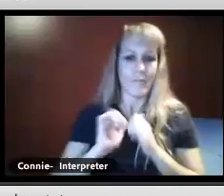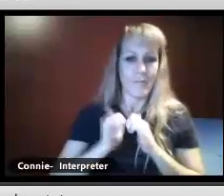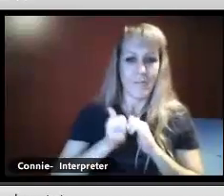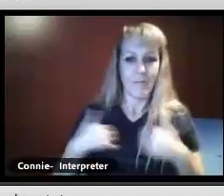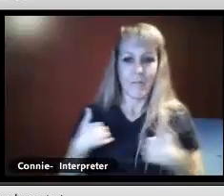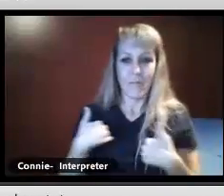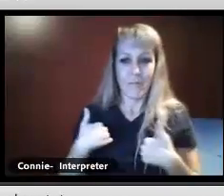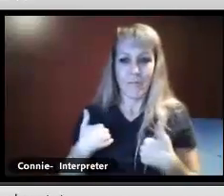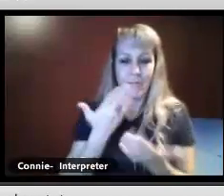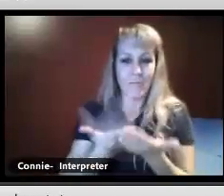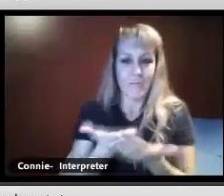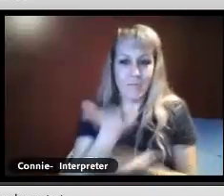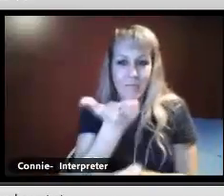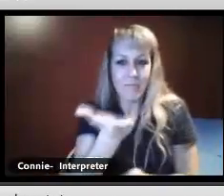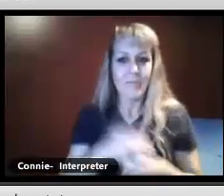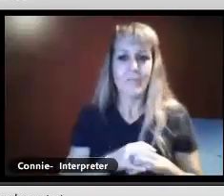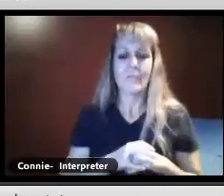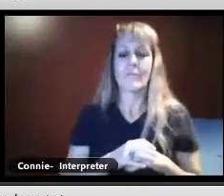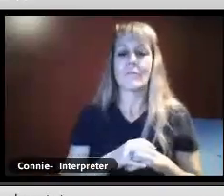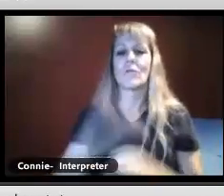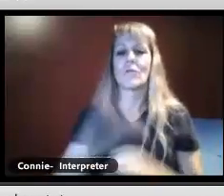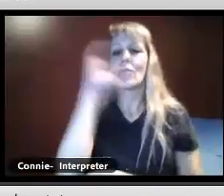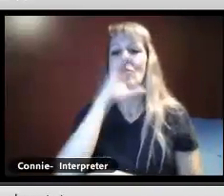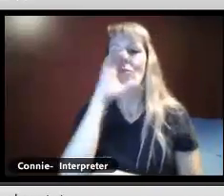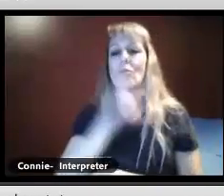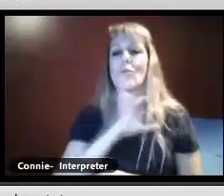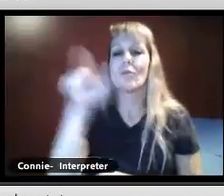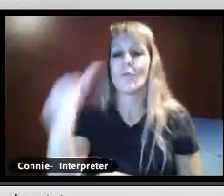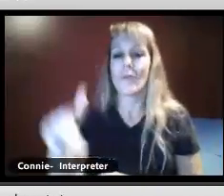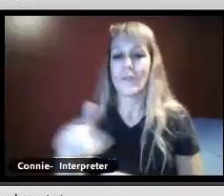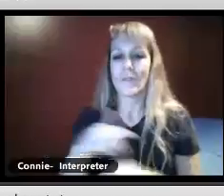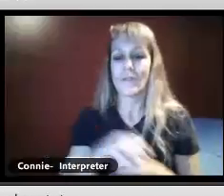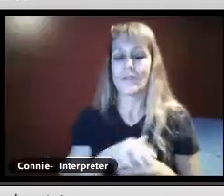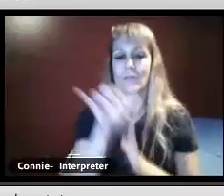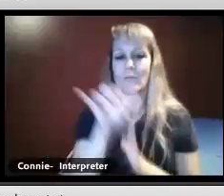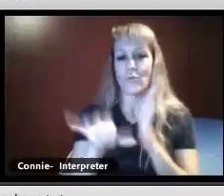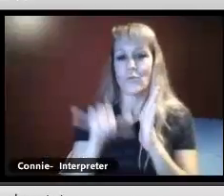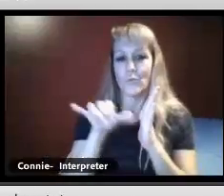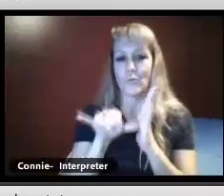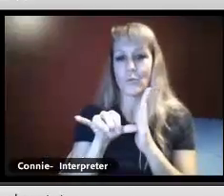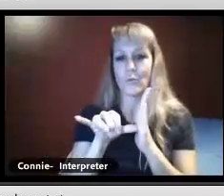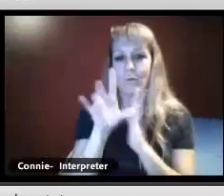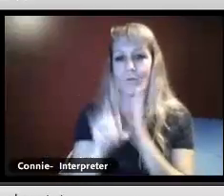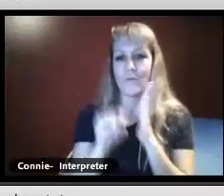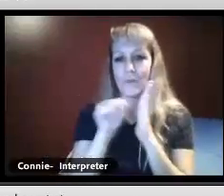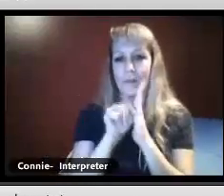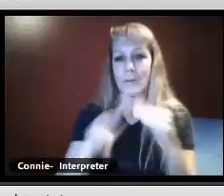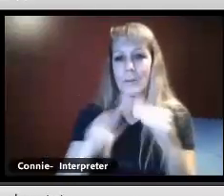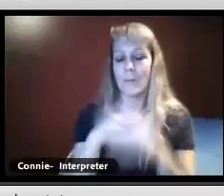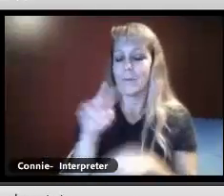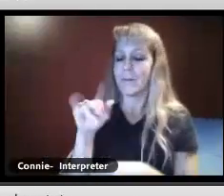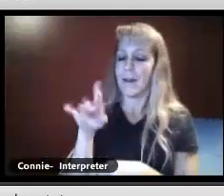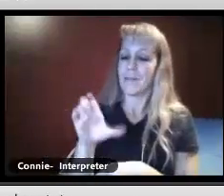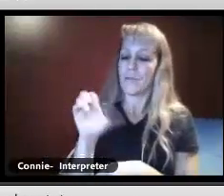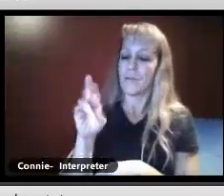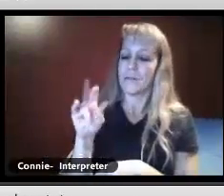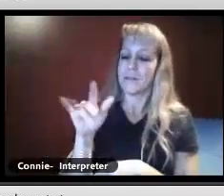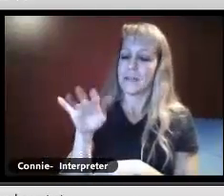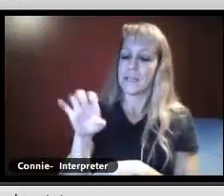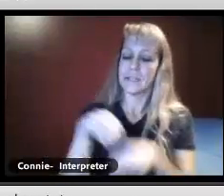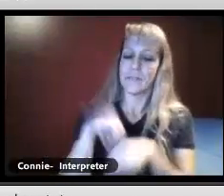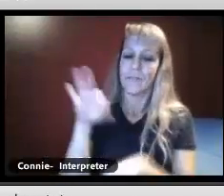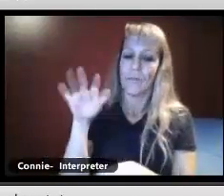Well, please look up later this YouTube video about the presence of Nile crocodiles in Florida. My guess is